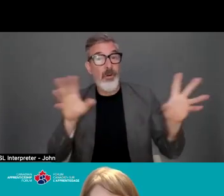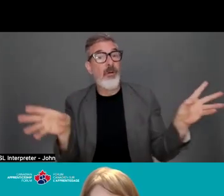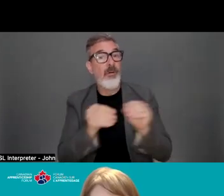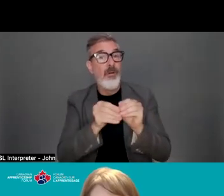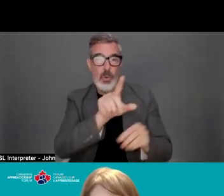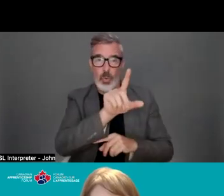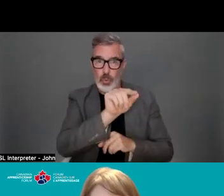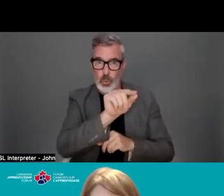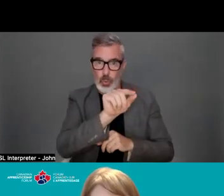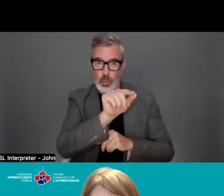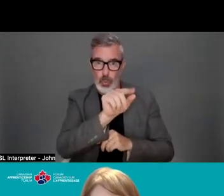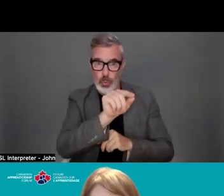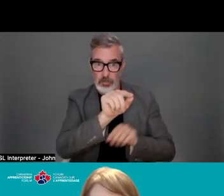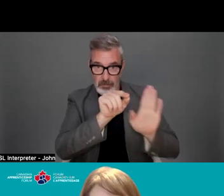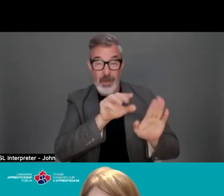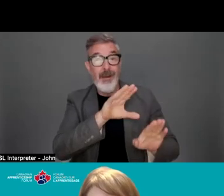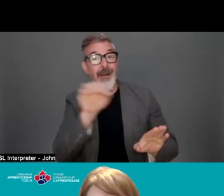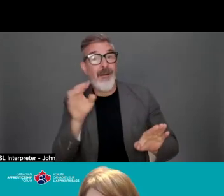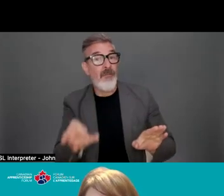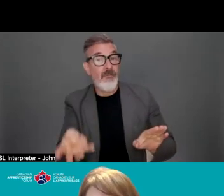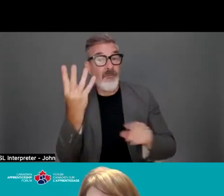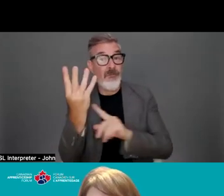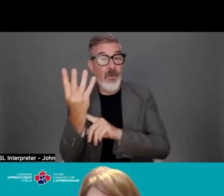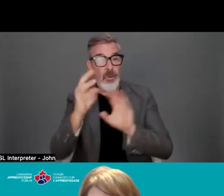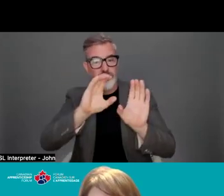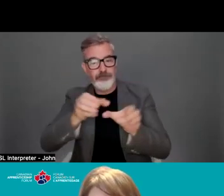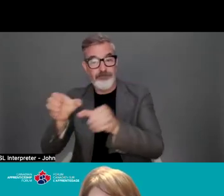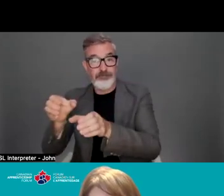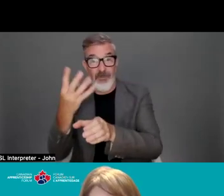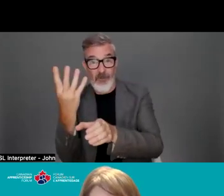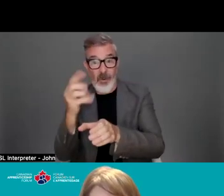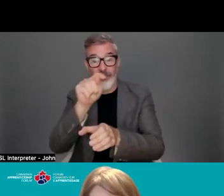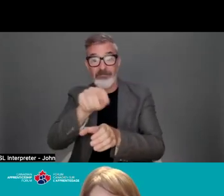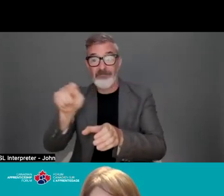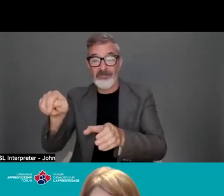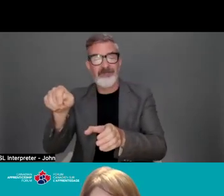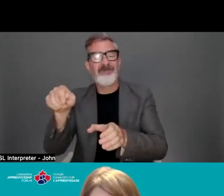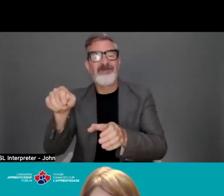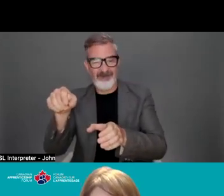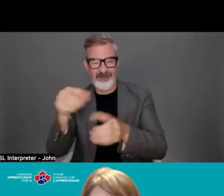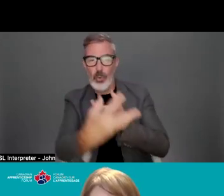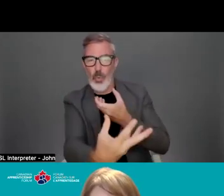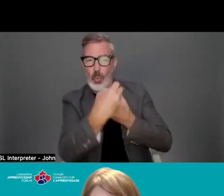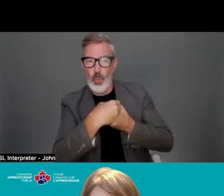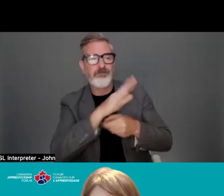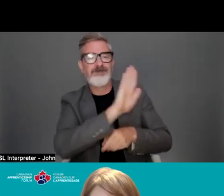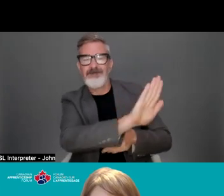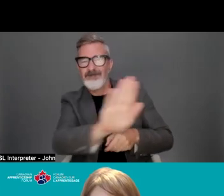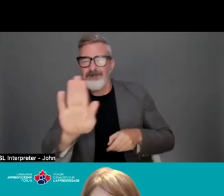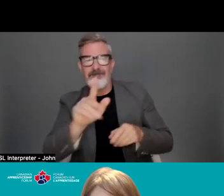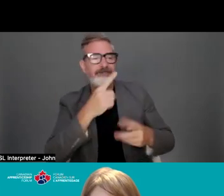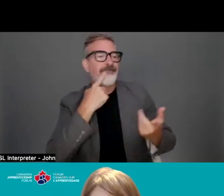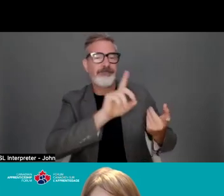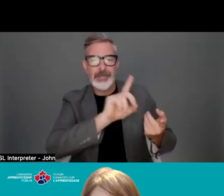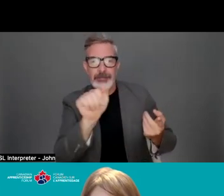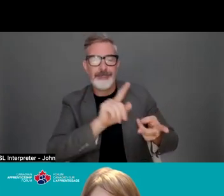directors with 4 equity priority seats, which are going to be available in our next election,